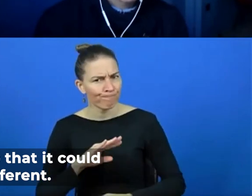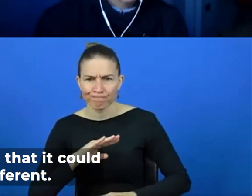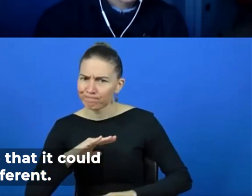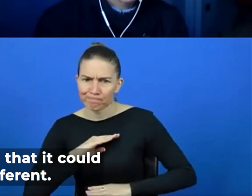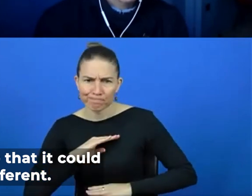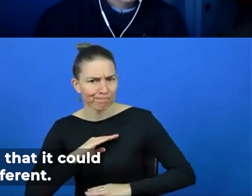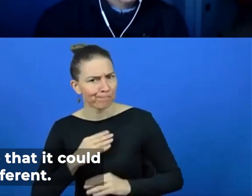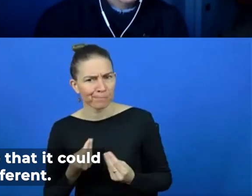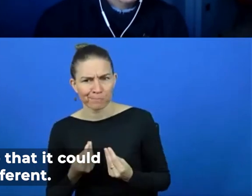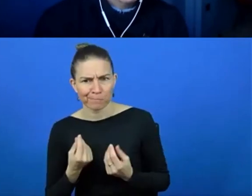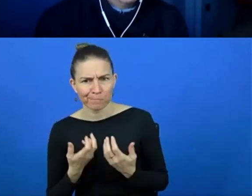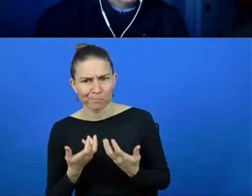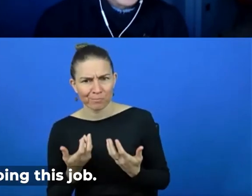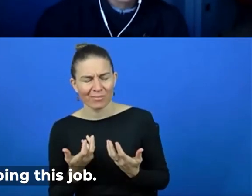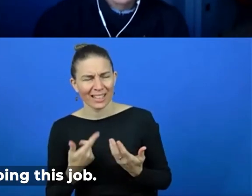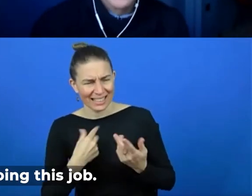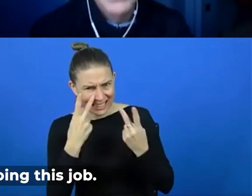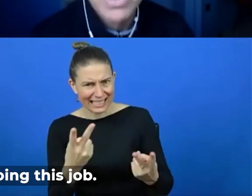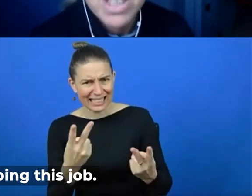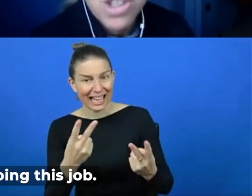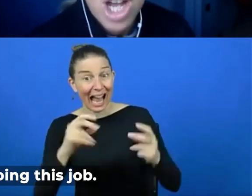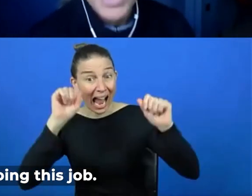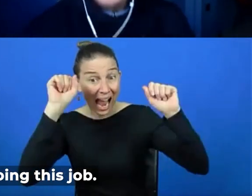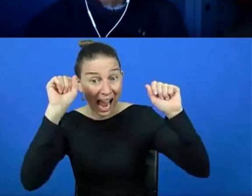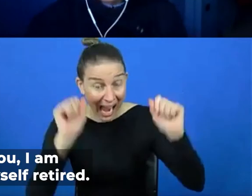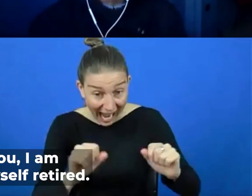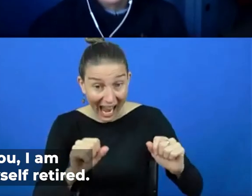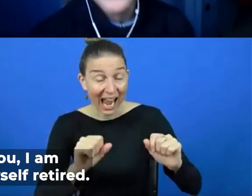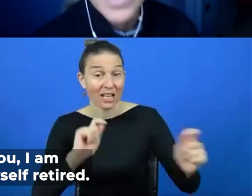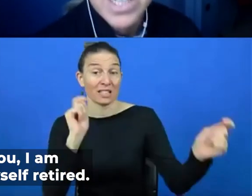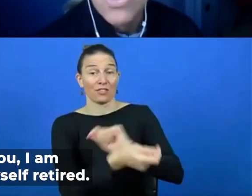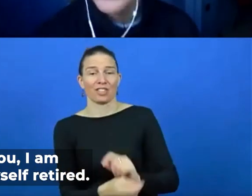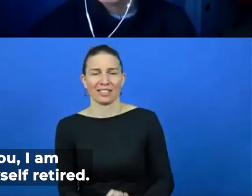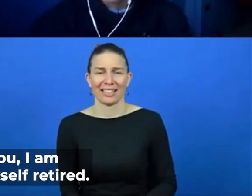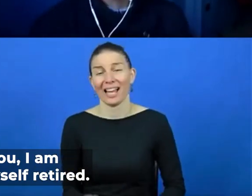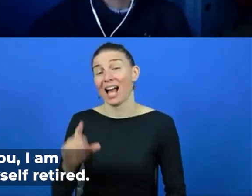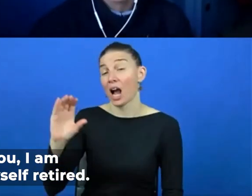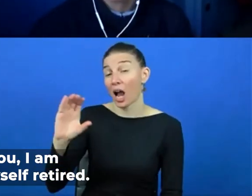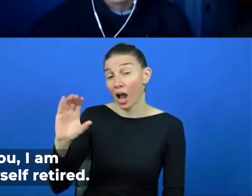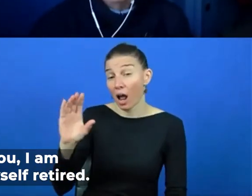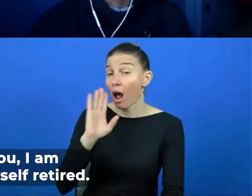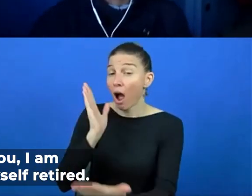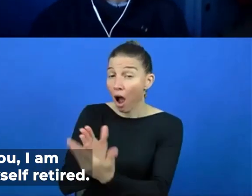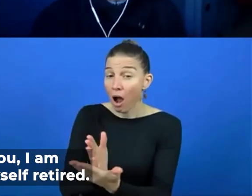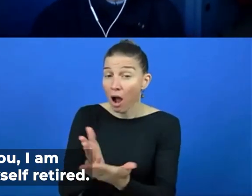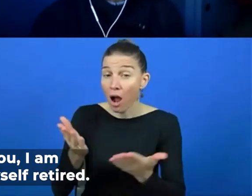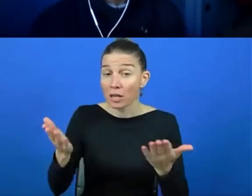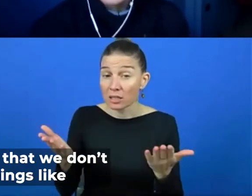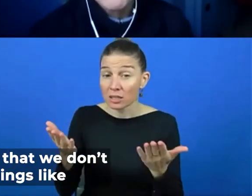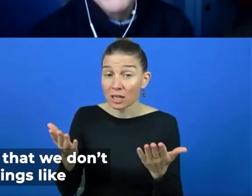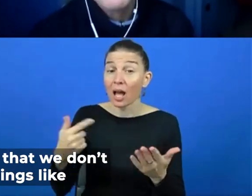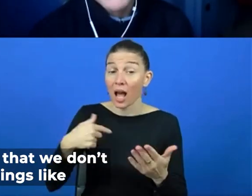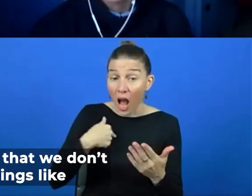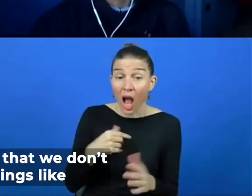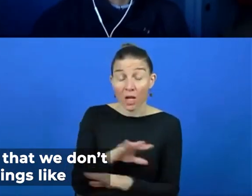it could be so very different. I'd love to not be doing this job. So I kind of have to tell you, I am working to get myself retired.